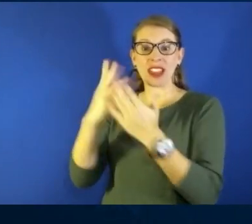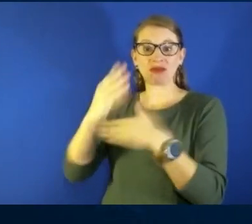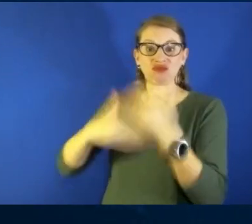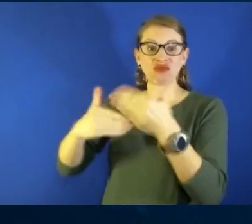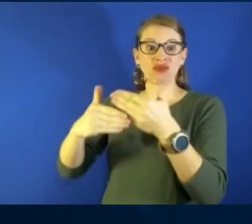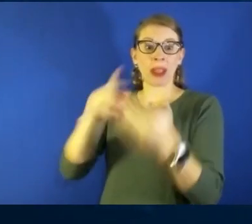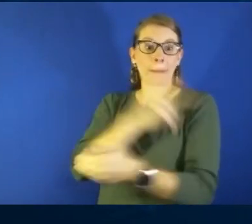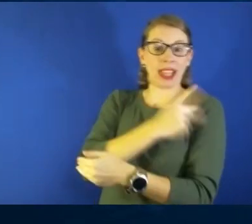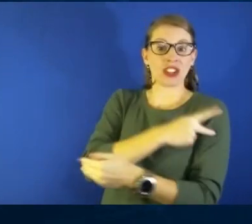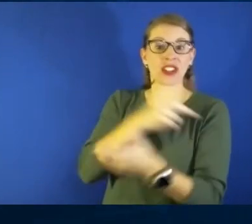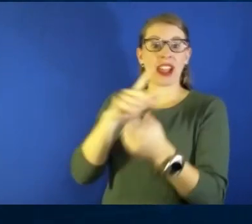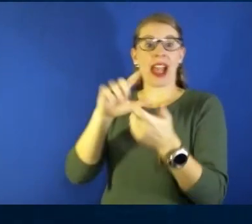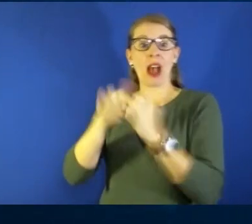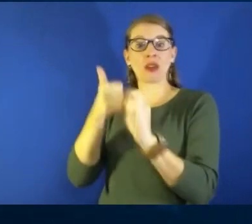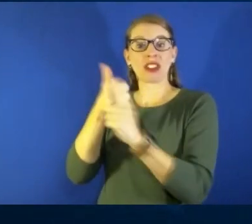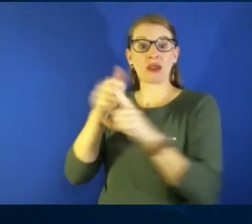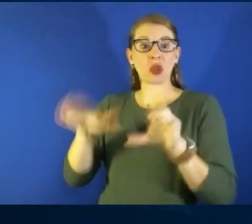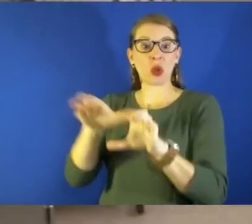how she's doing.